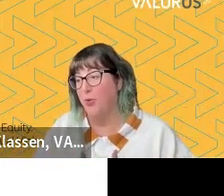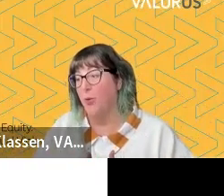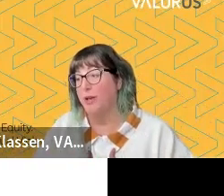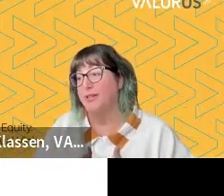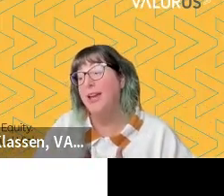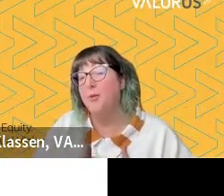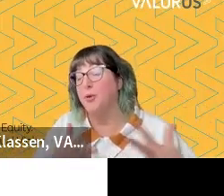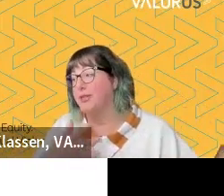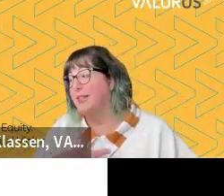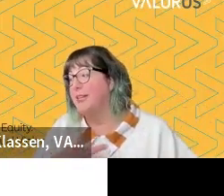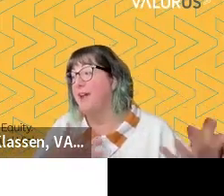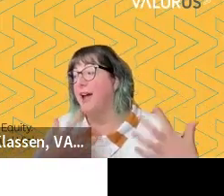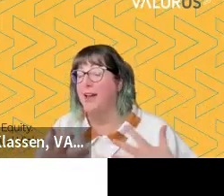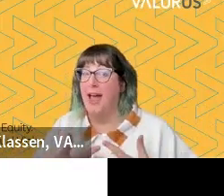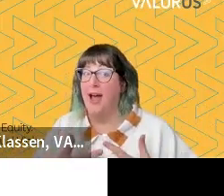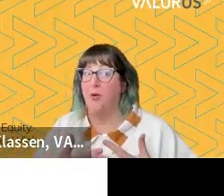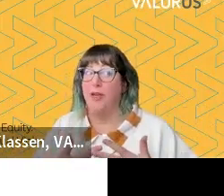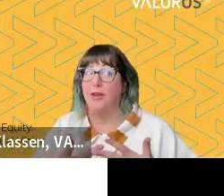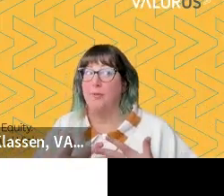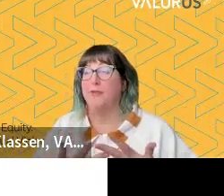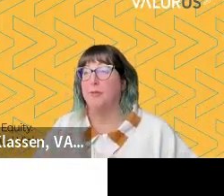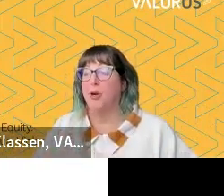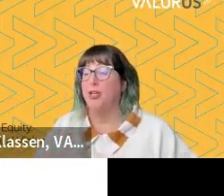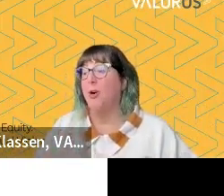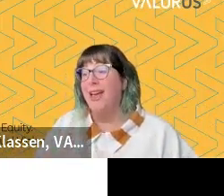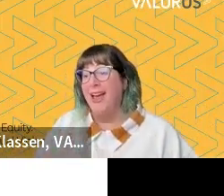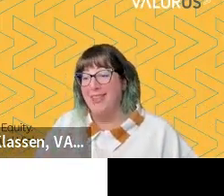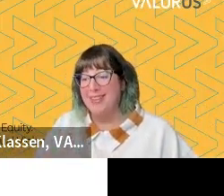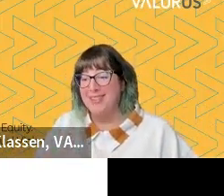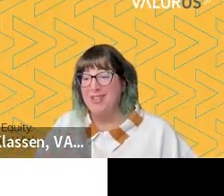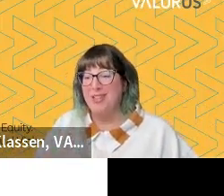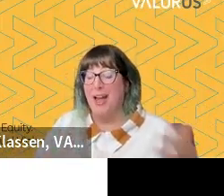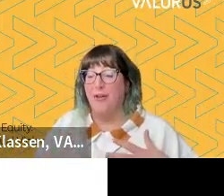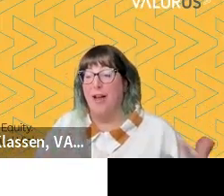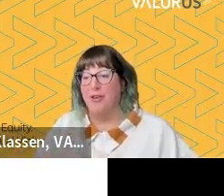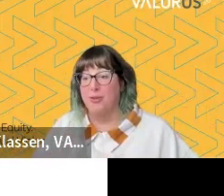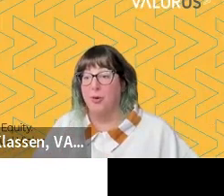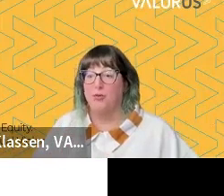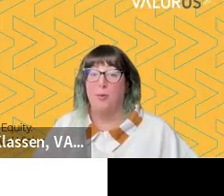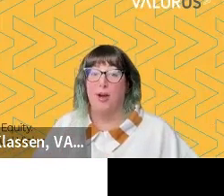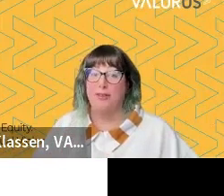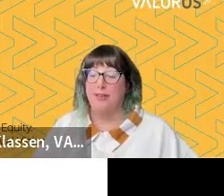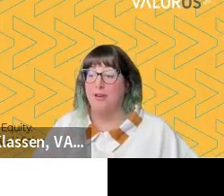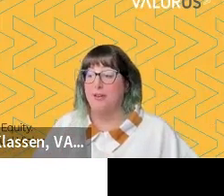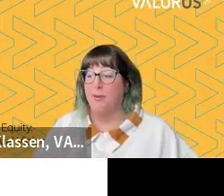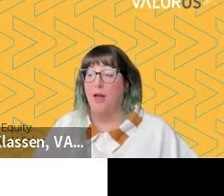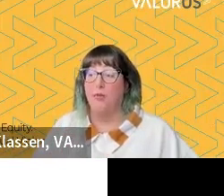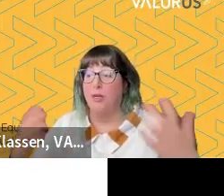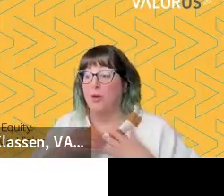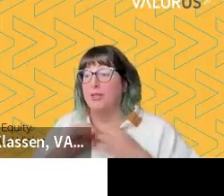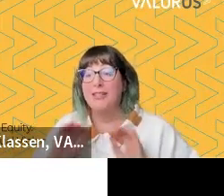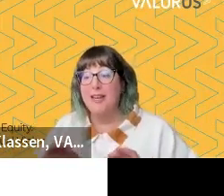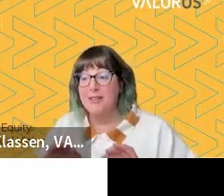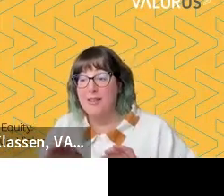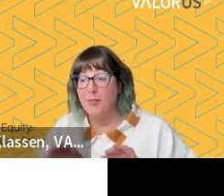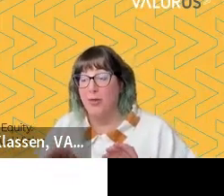what you want to take, what you want to leave, how we can be of support to you. And that's essentially how Valor supports rape crisis centers as well.